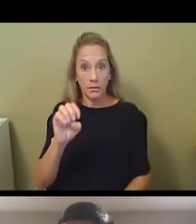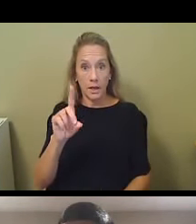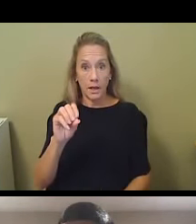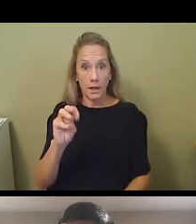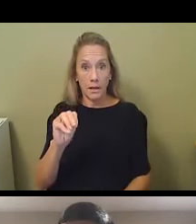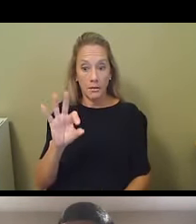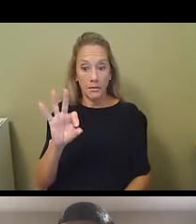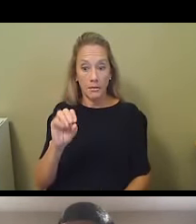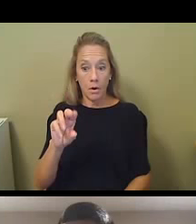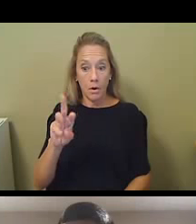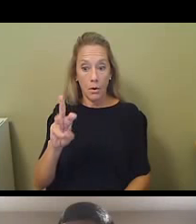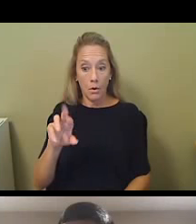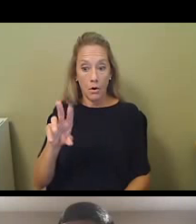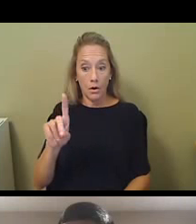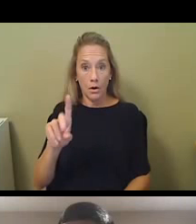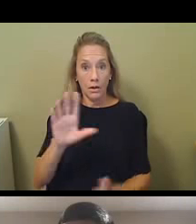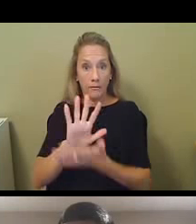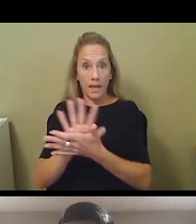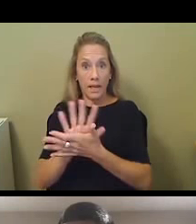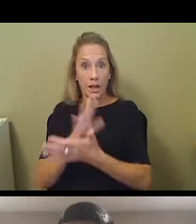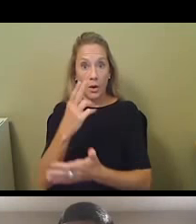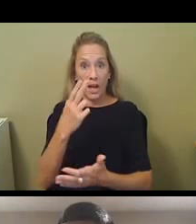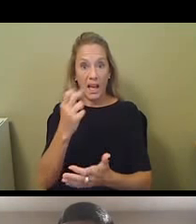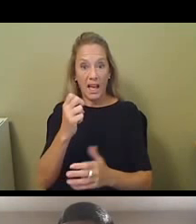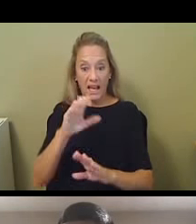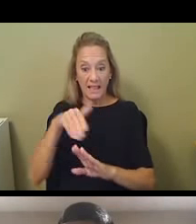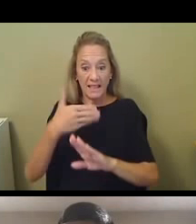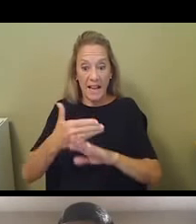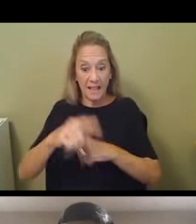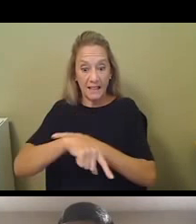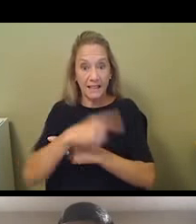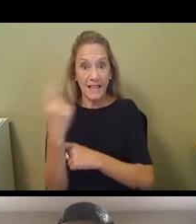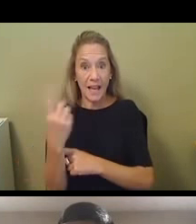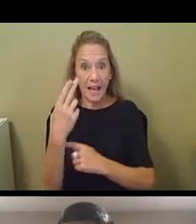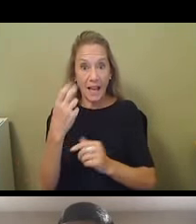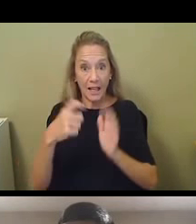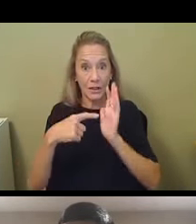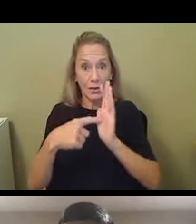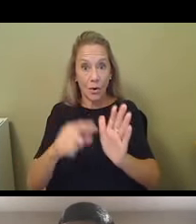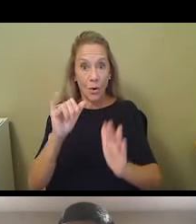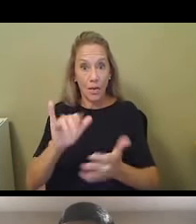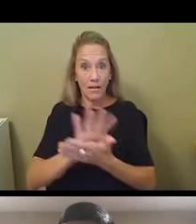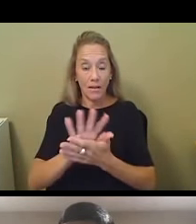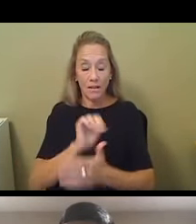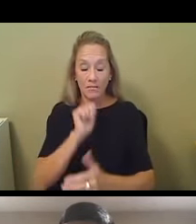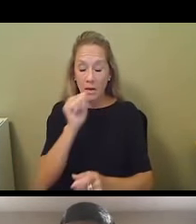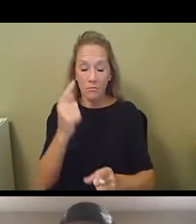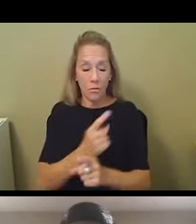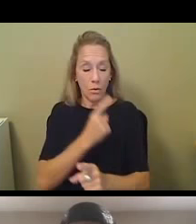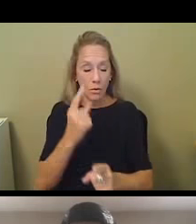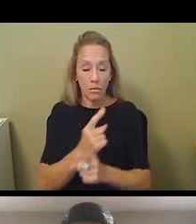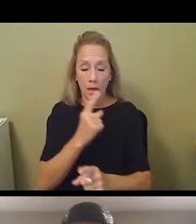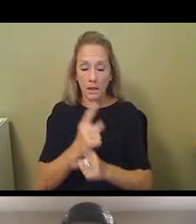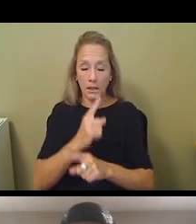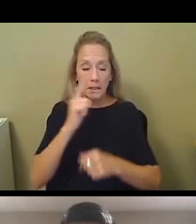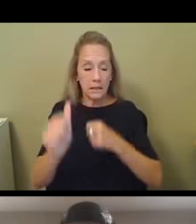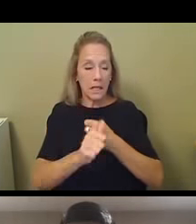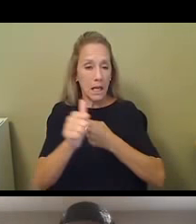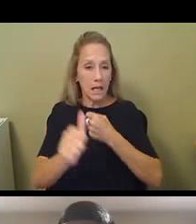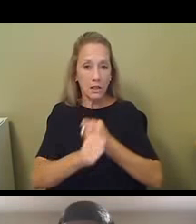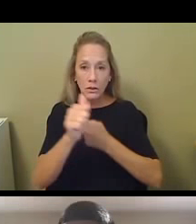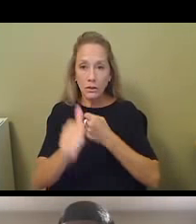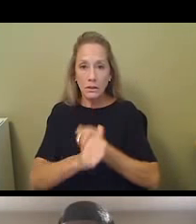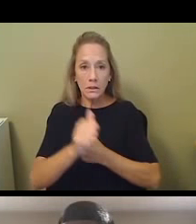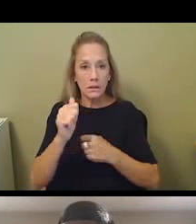released literally the very next day. I believe it's inappropriate. It's dangerous. It only reinforces